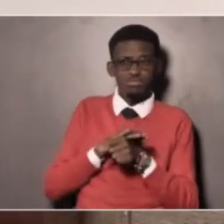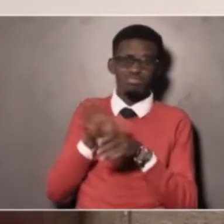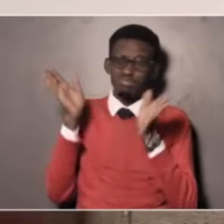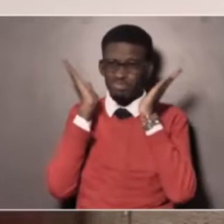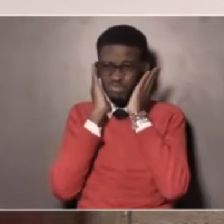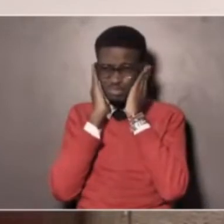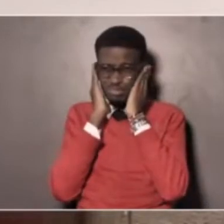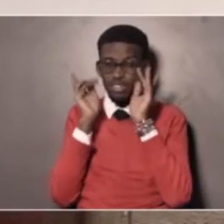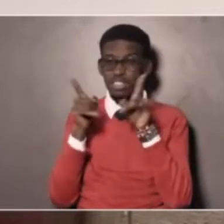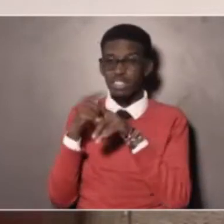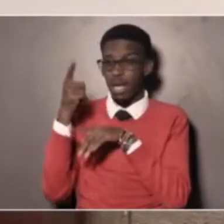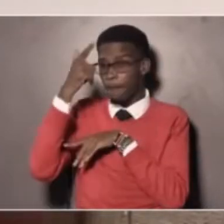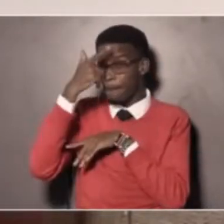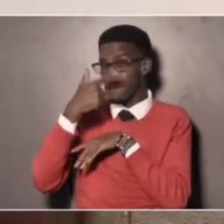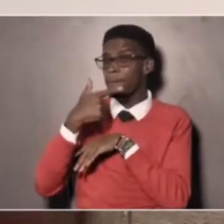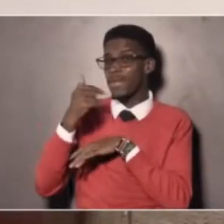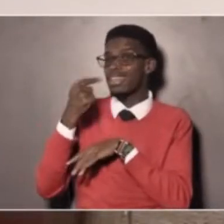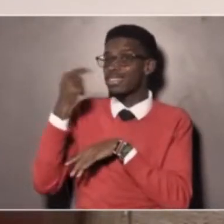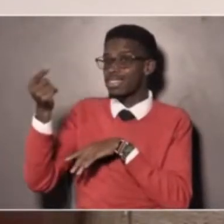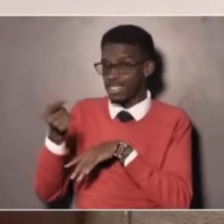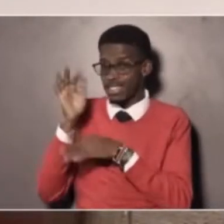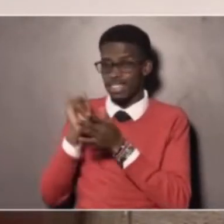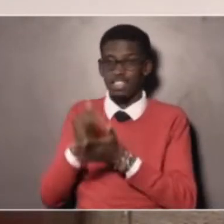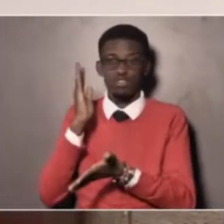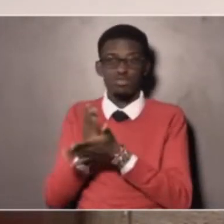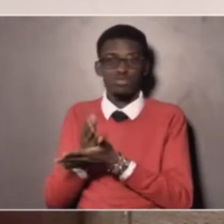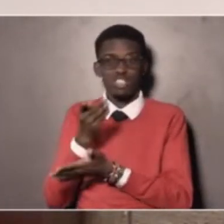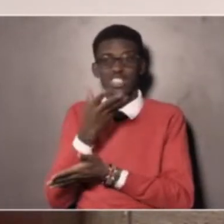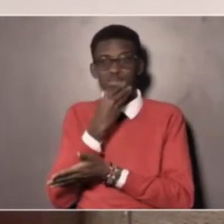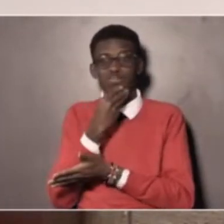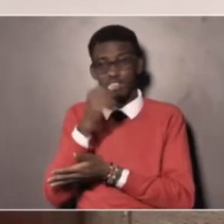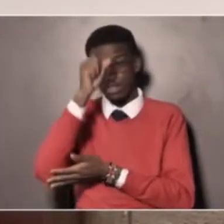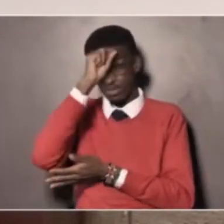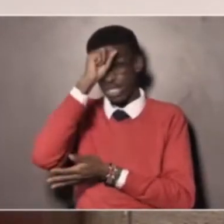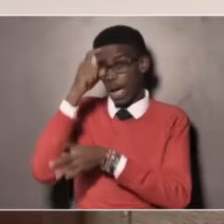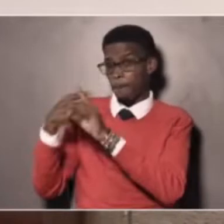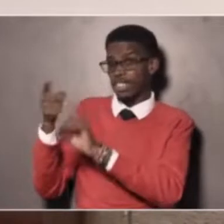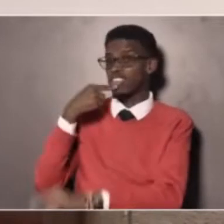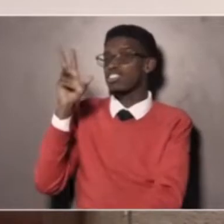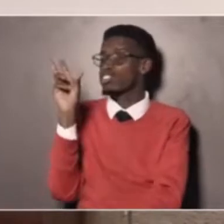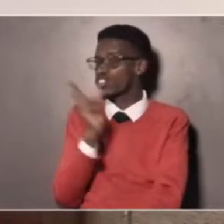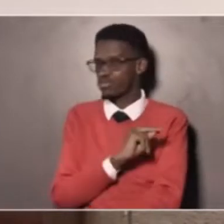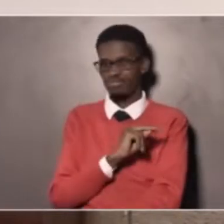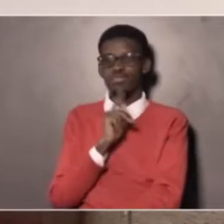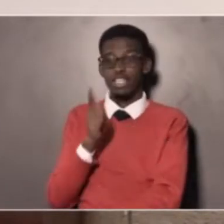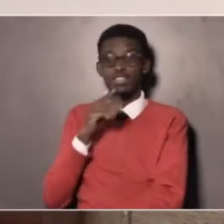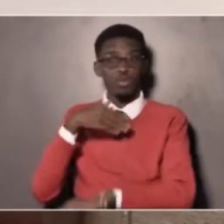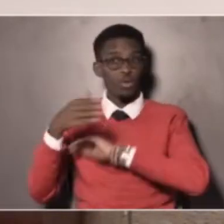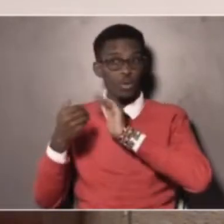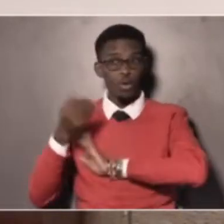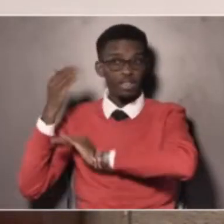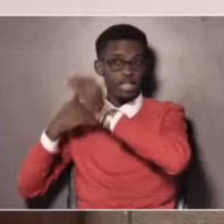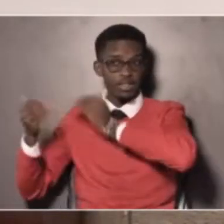their eyes, accusing Stephen of blasphemy. But Stephen was saying, no, this is all the history from